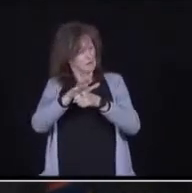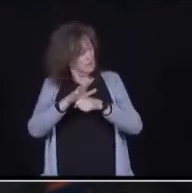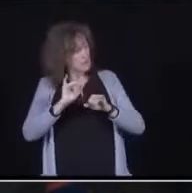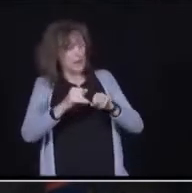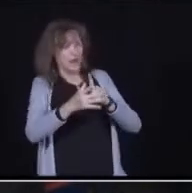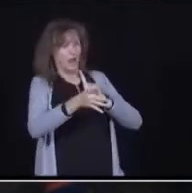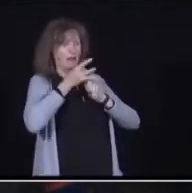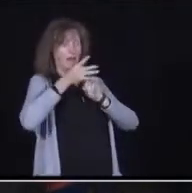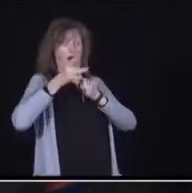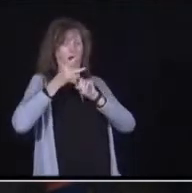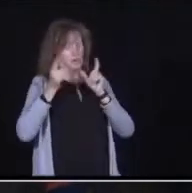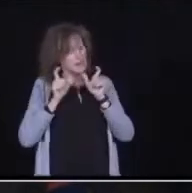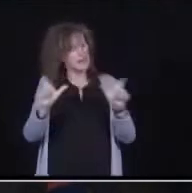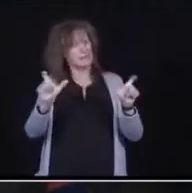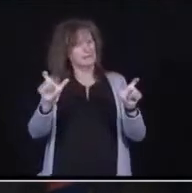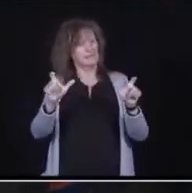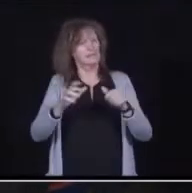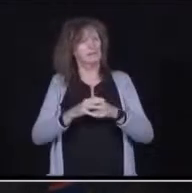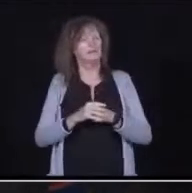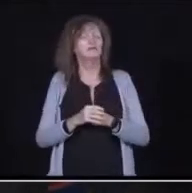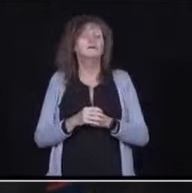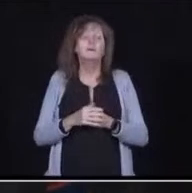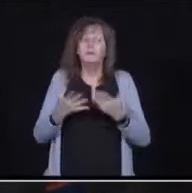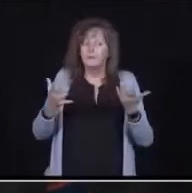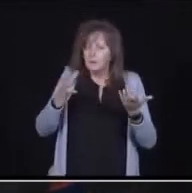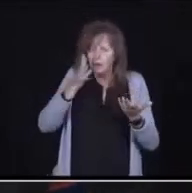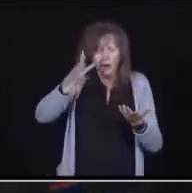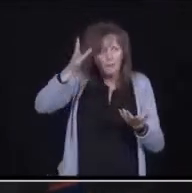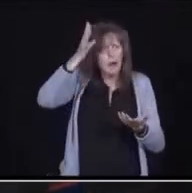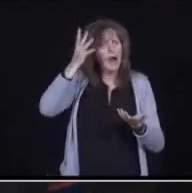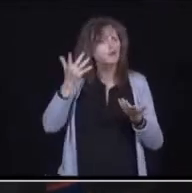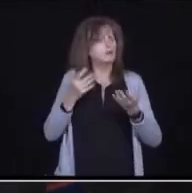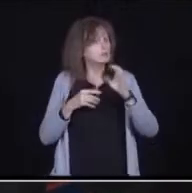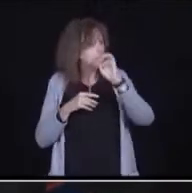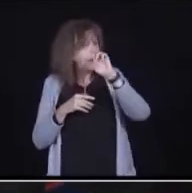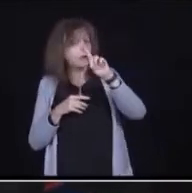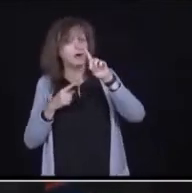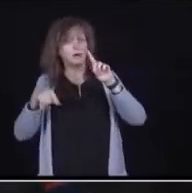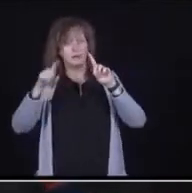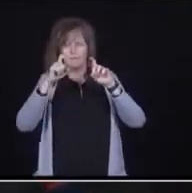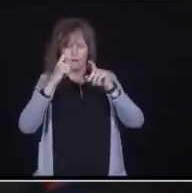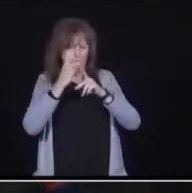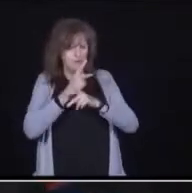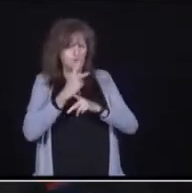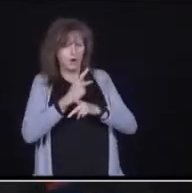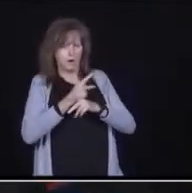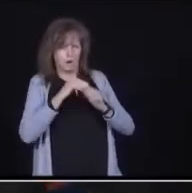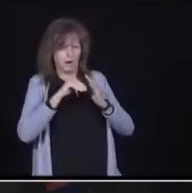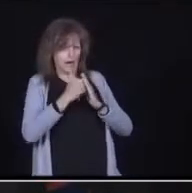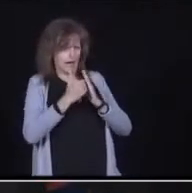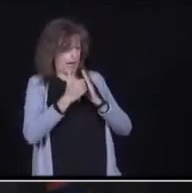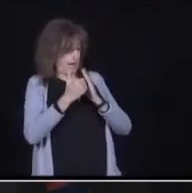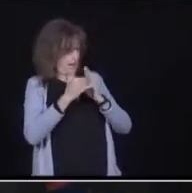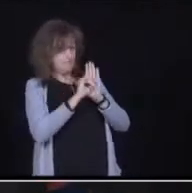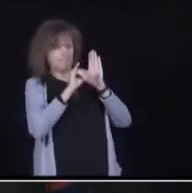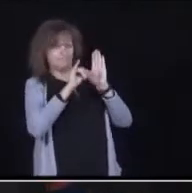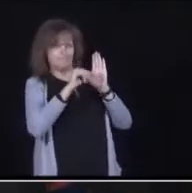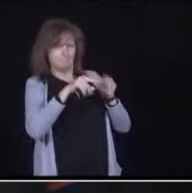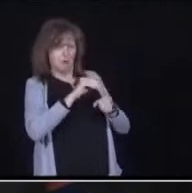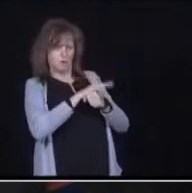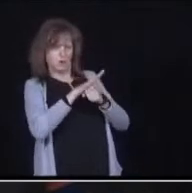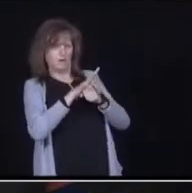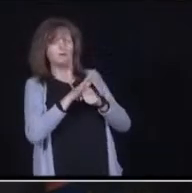parents, educators, that they need more help identifying symptoms and managing cases. So we are providing that